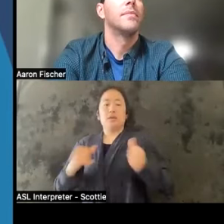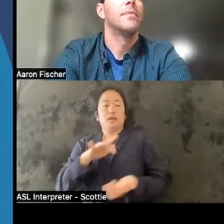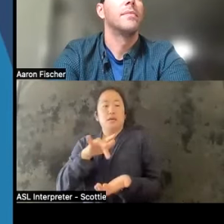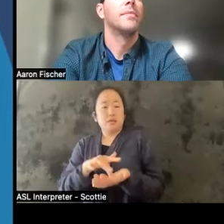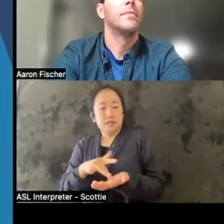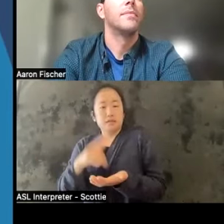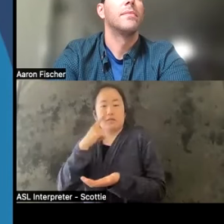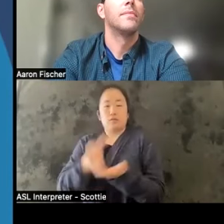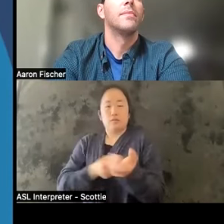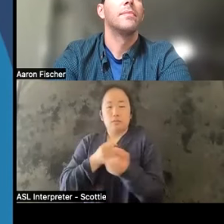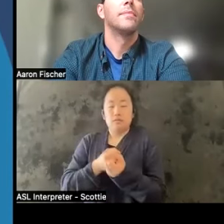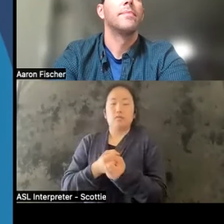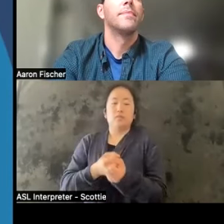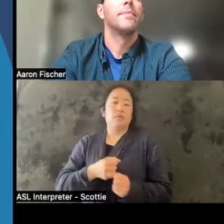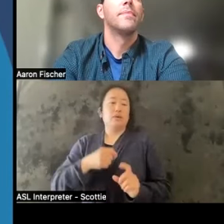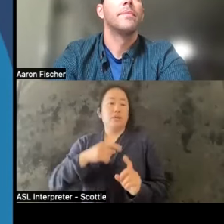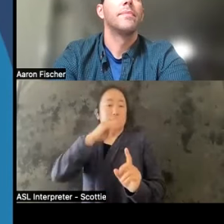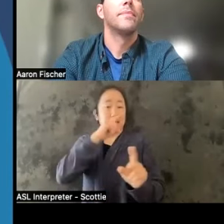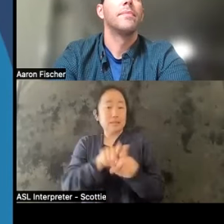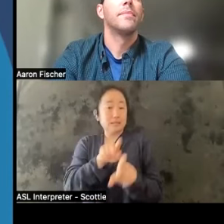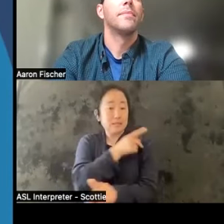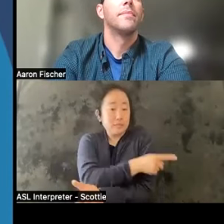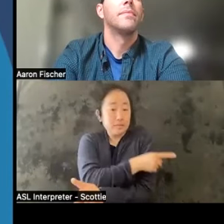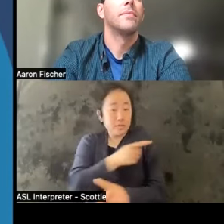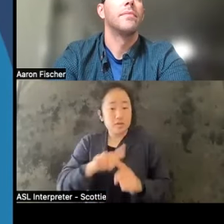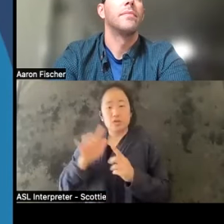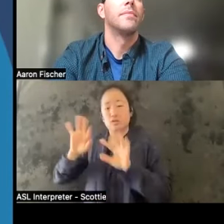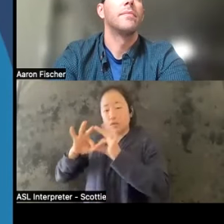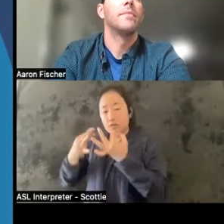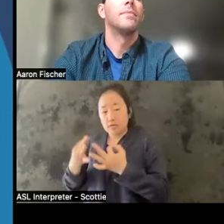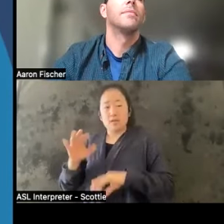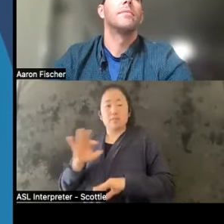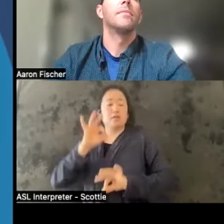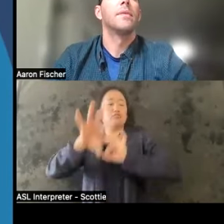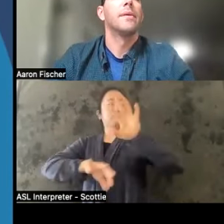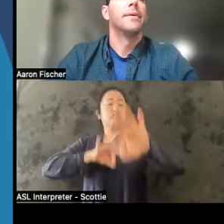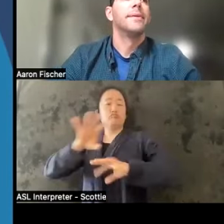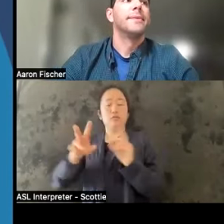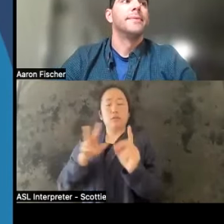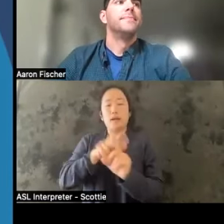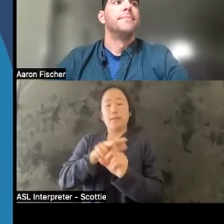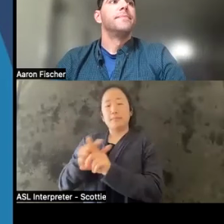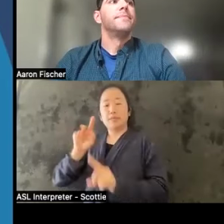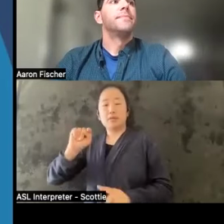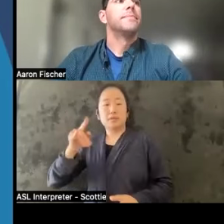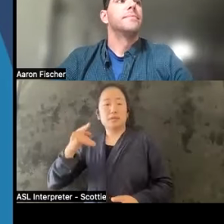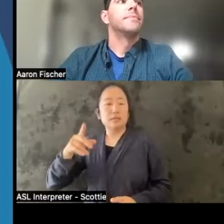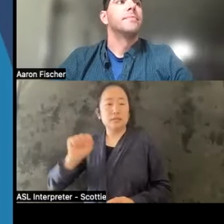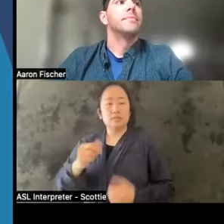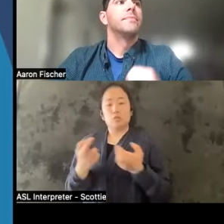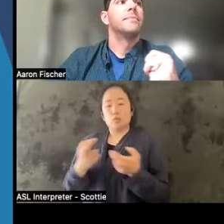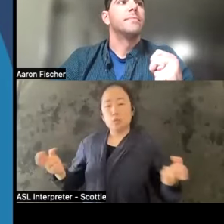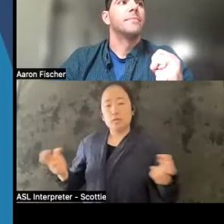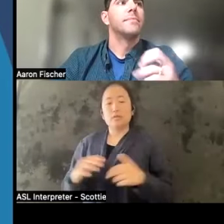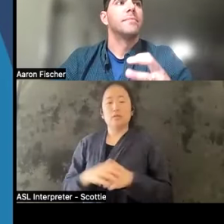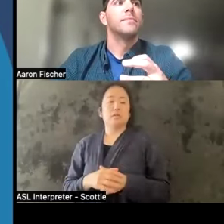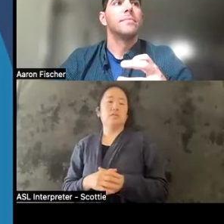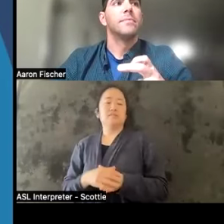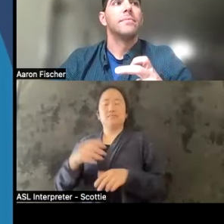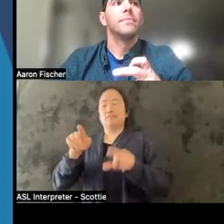and resources. And we'll have a similar panel discussion focused a lot on issues involving COVID-19 and kids